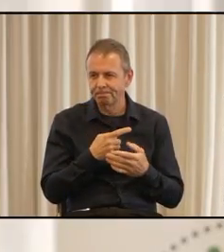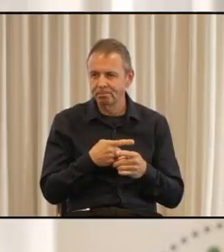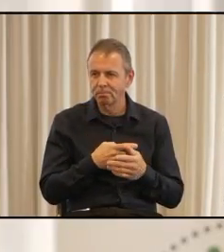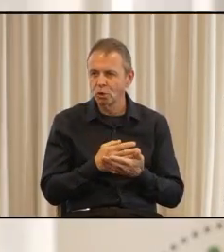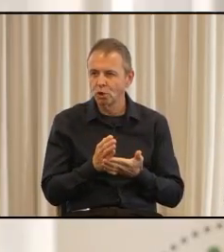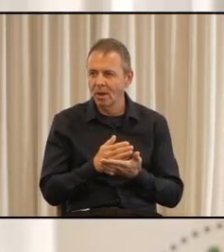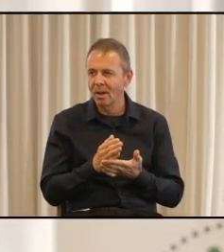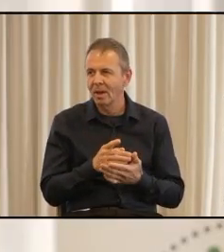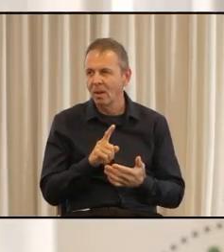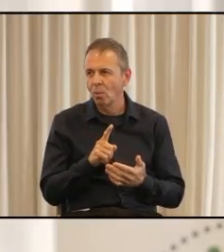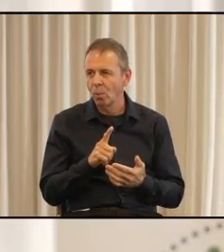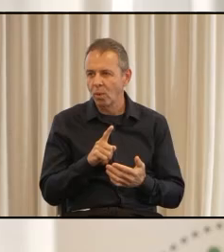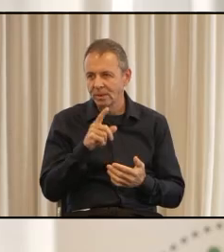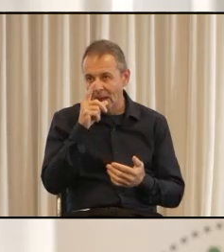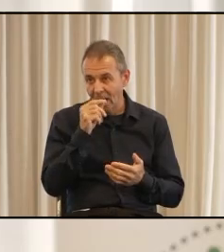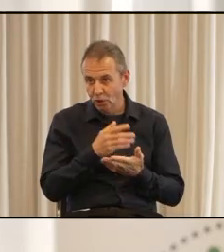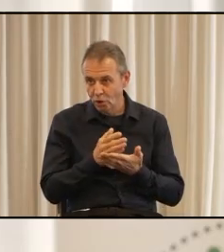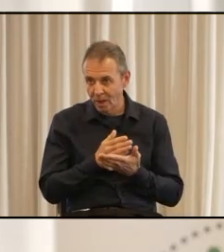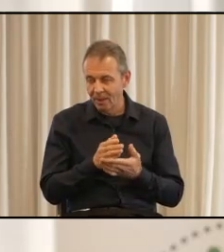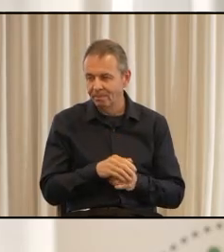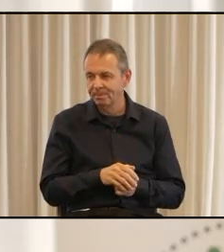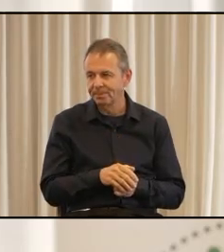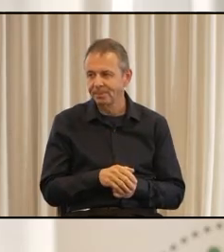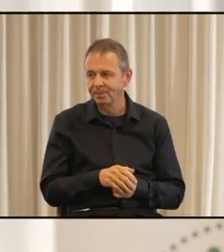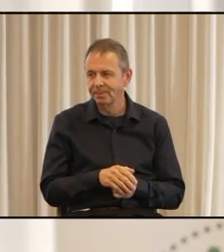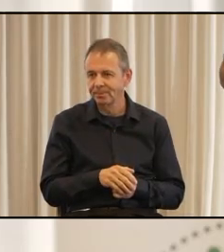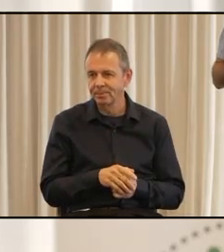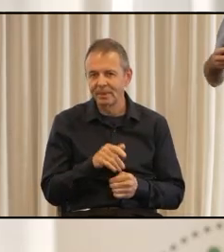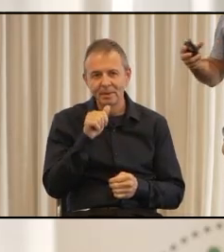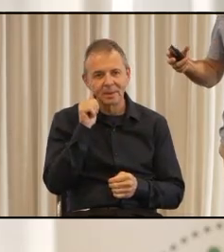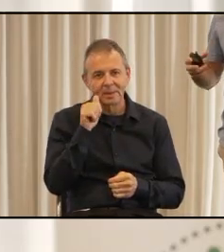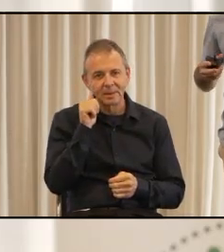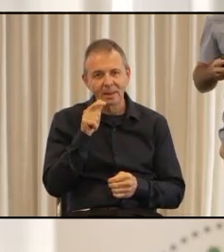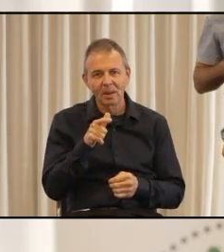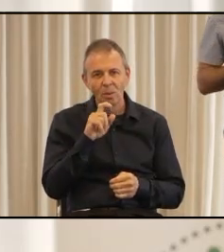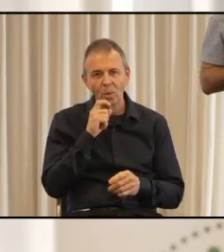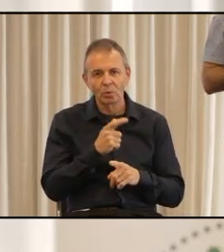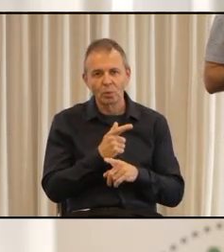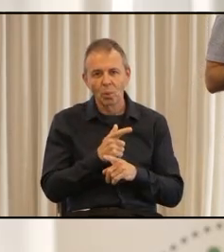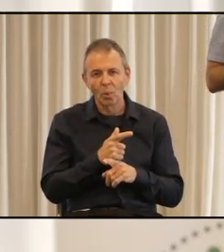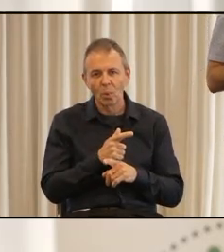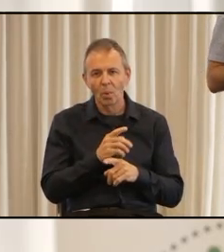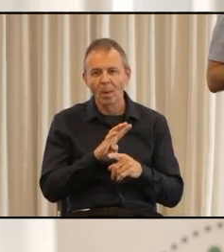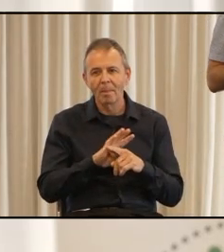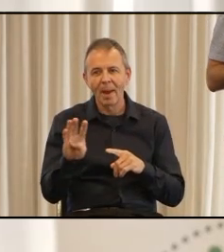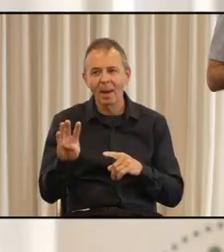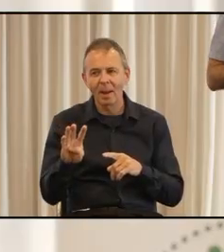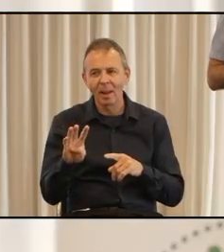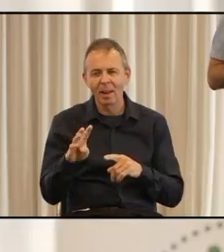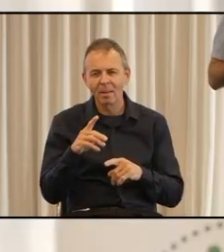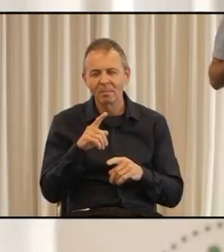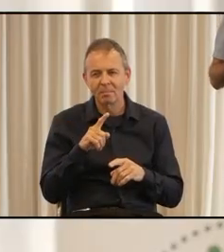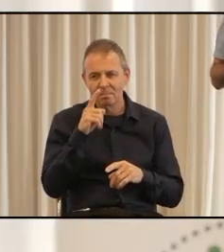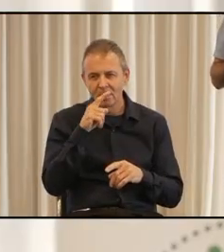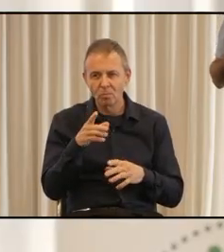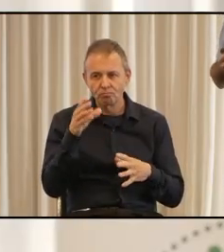they share, and I think I speak for everyone when I say yesterday, when you heard from some of those panels, people got a lot out of that. There's